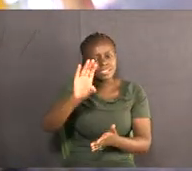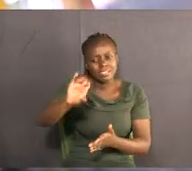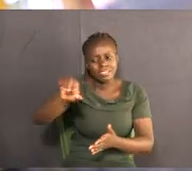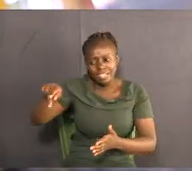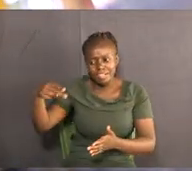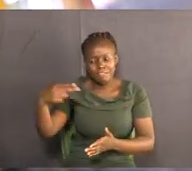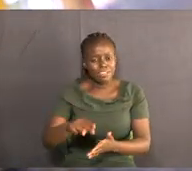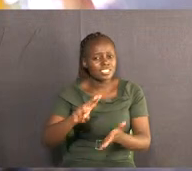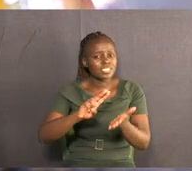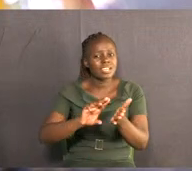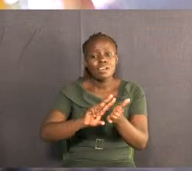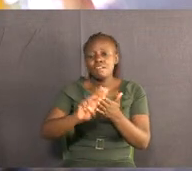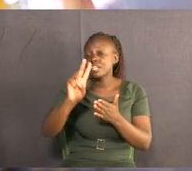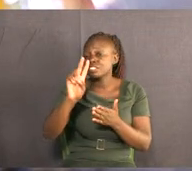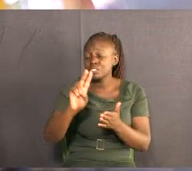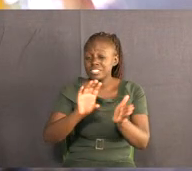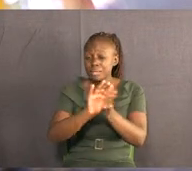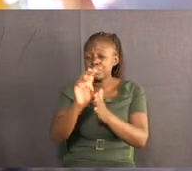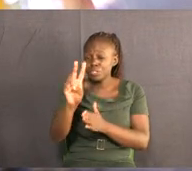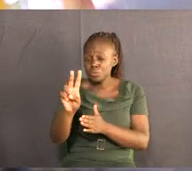we say that we read that